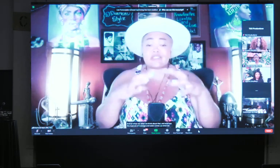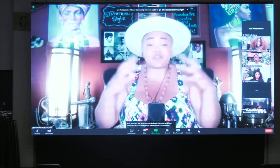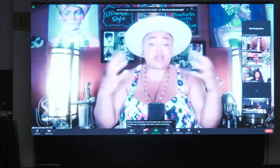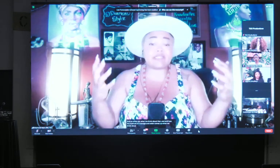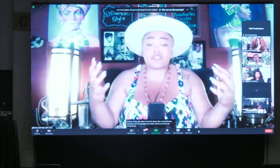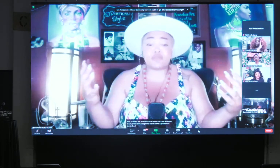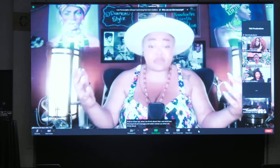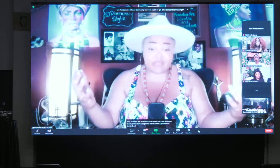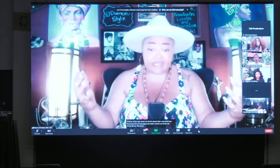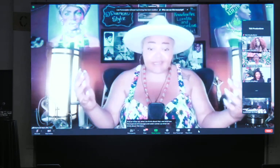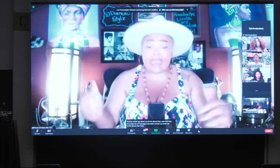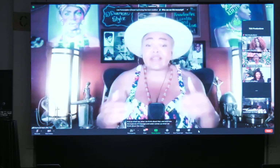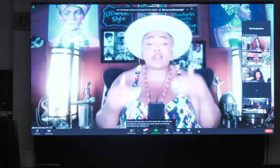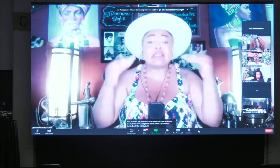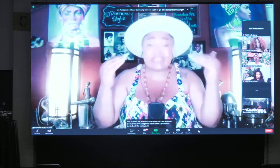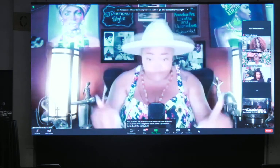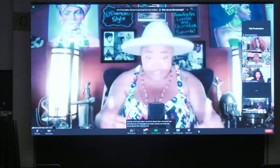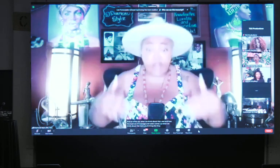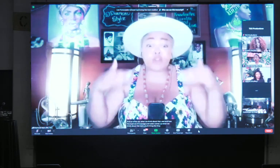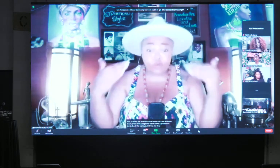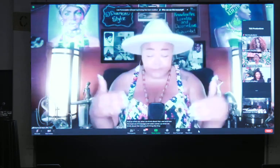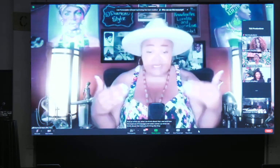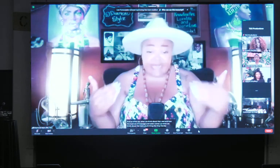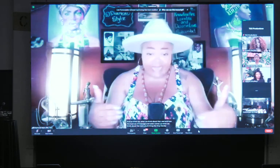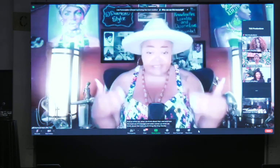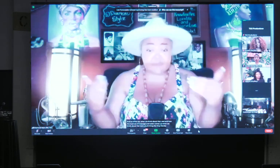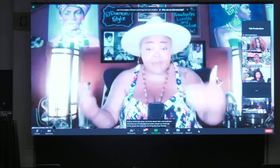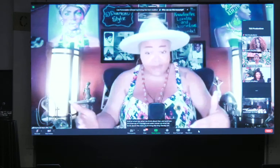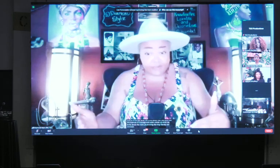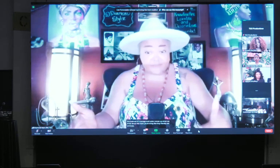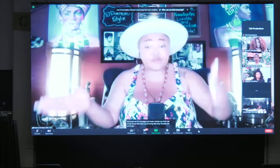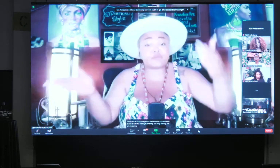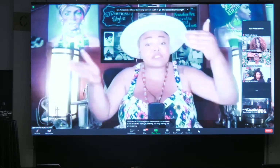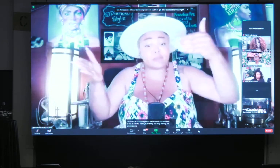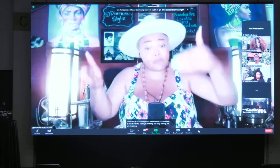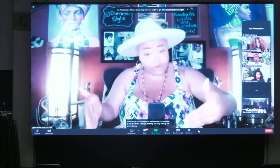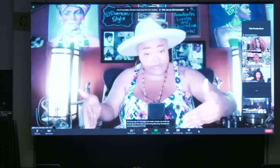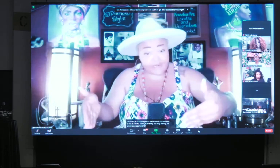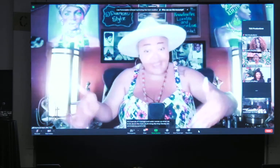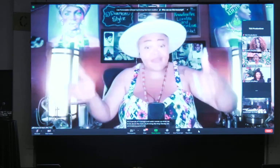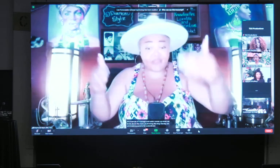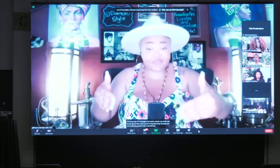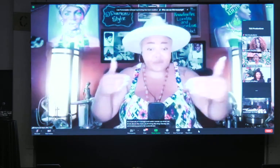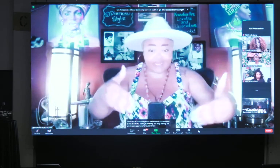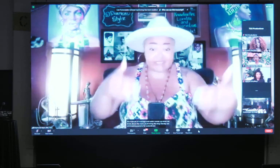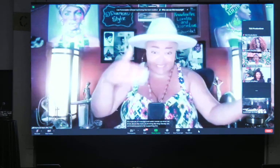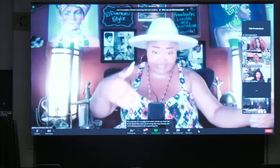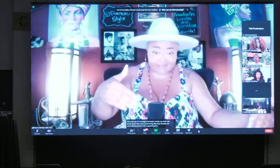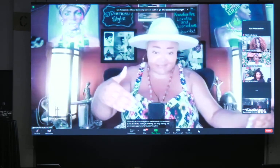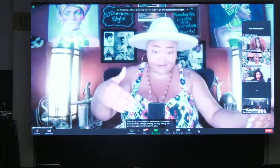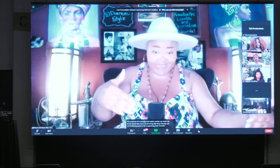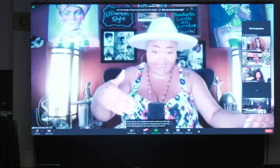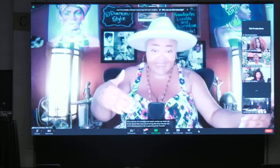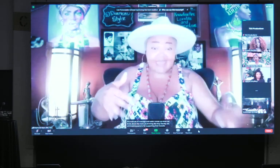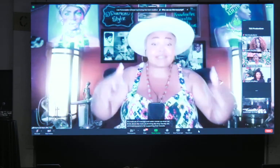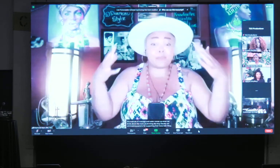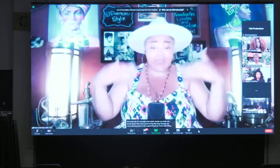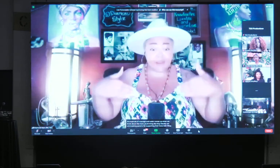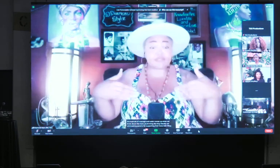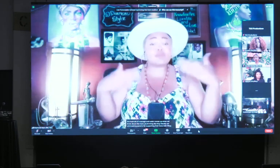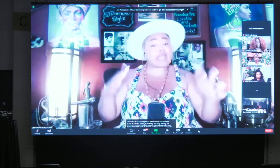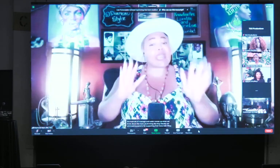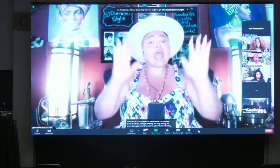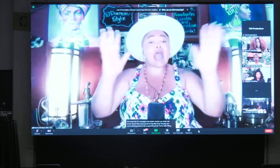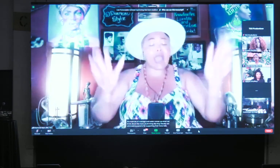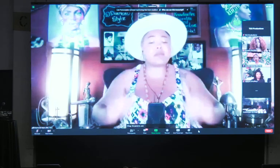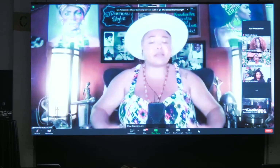this trans youth thing, like they literally are criminalizing parents for supporting their trans kids. Okay, so parents